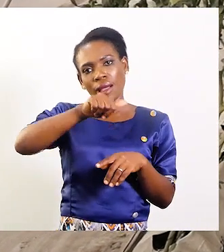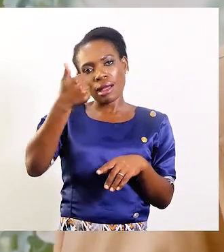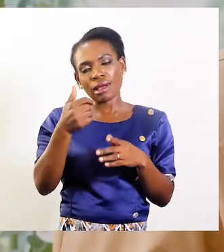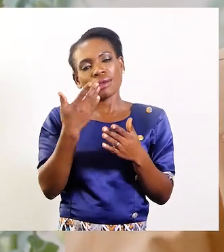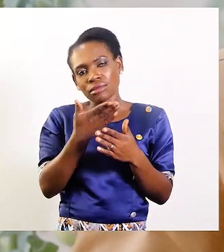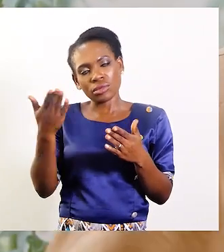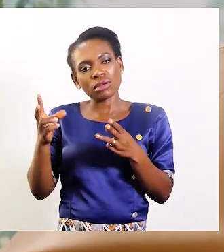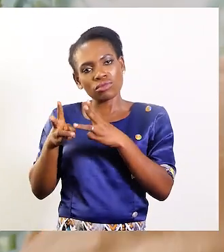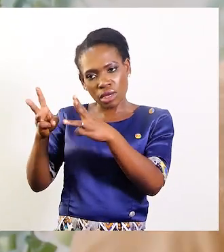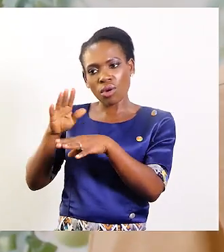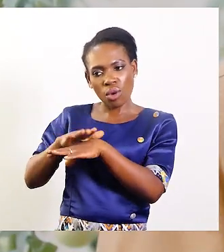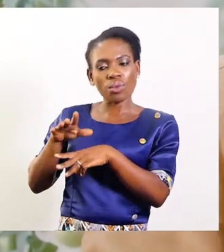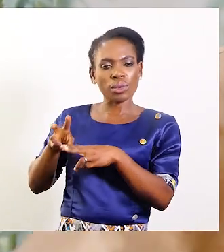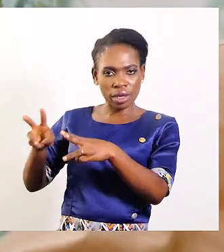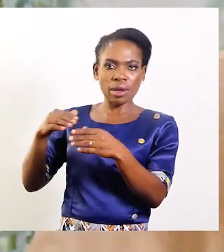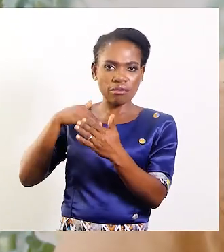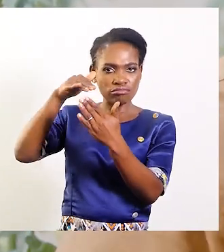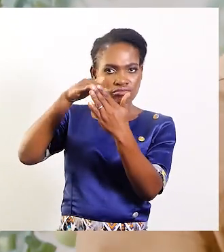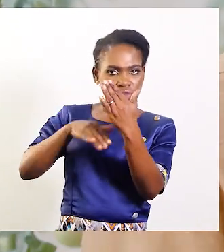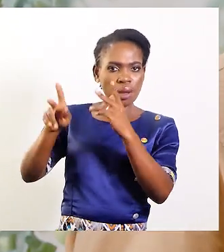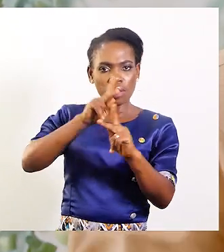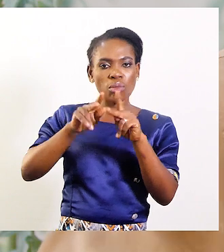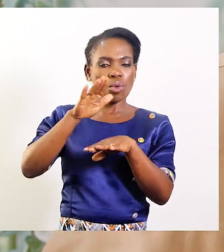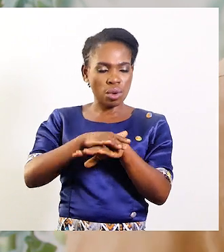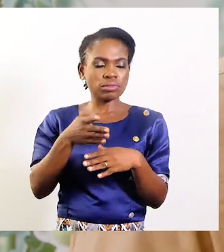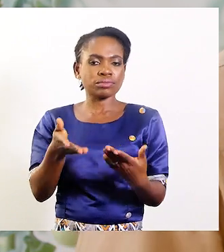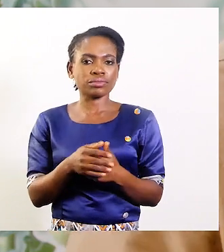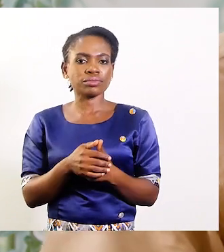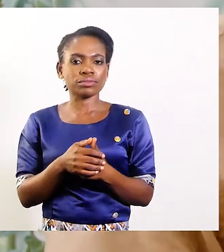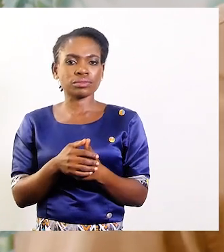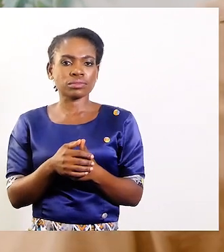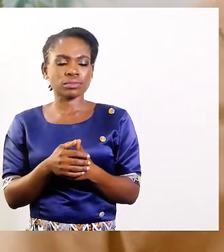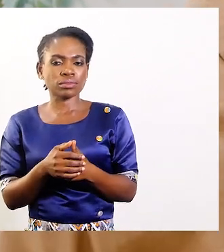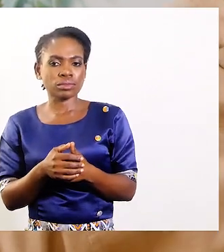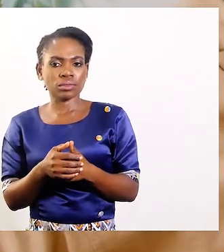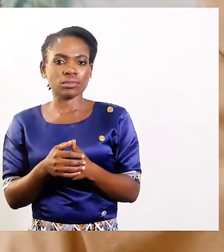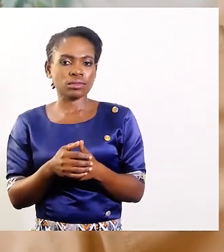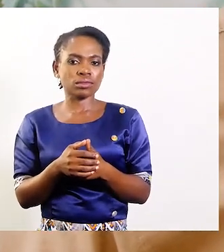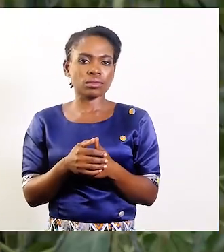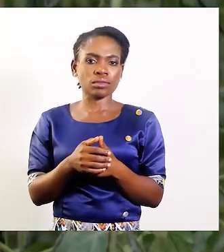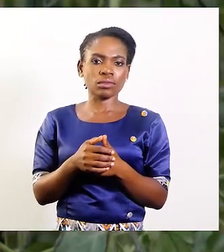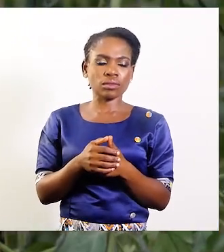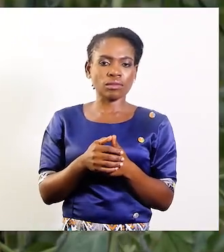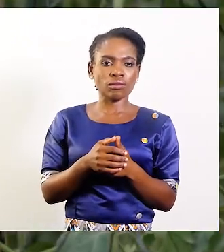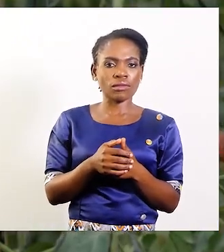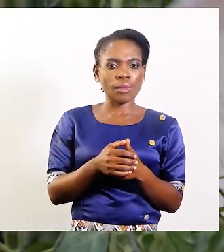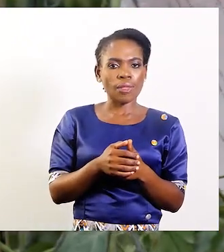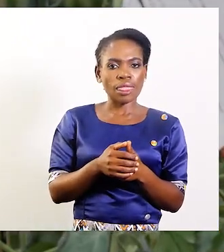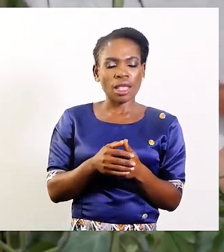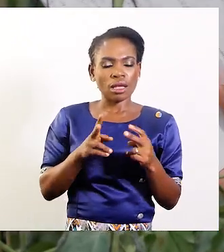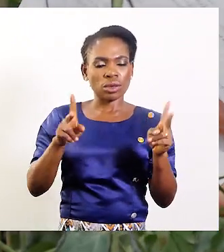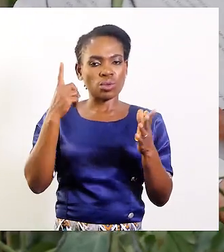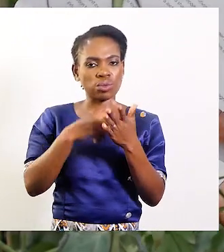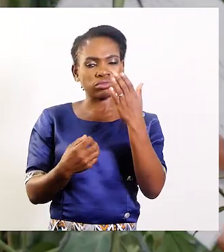So we have a list of people that are on hold. When we roll out those phases, we'll get all of them on board. So what are you